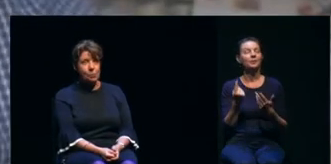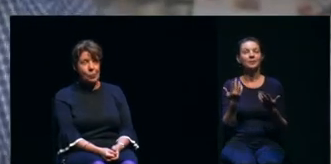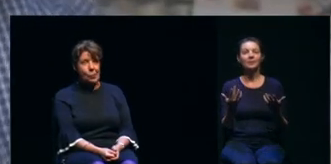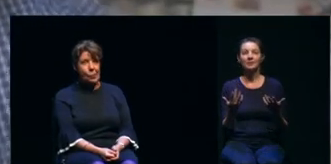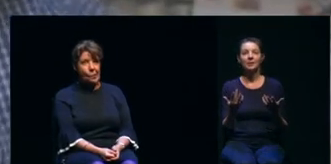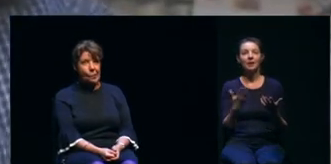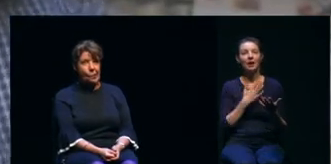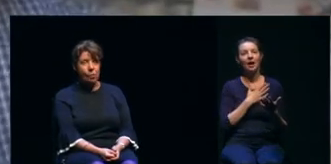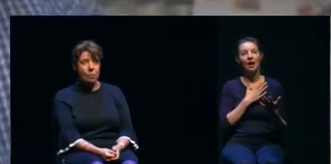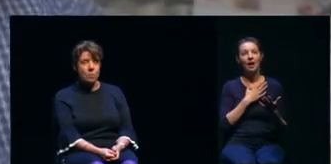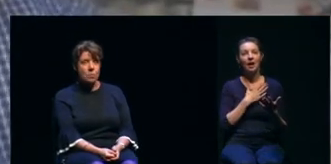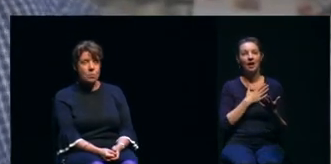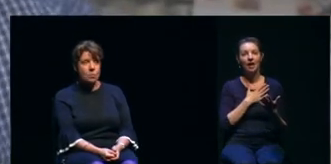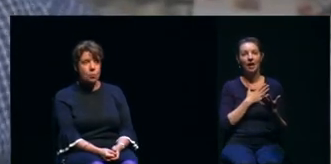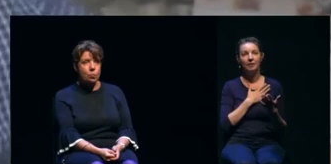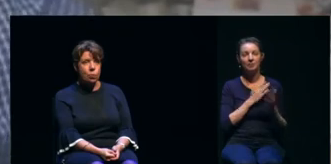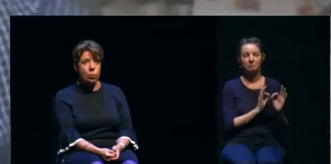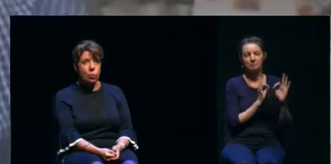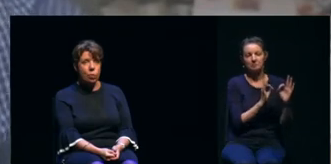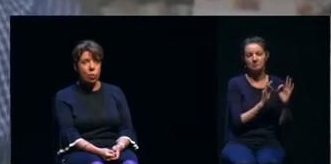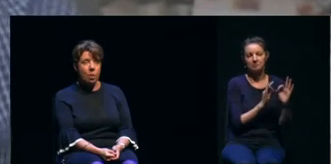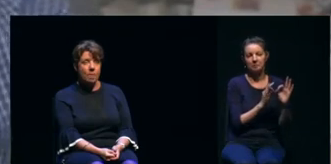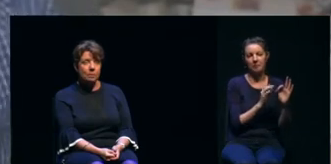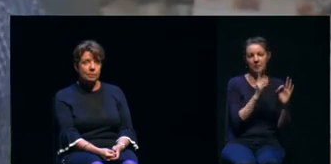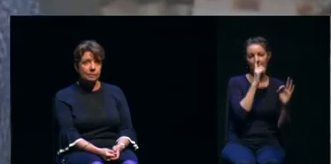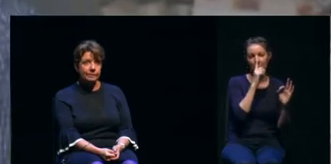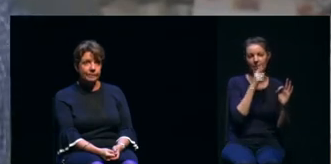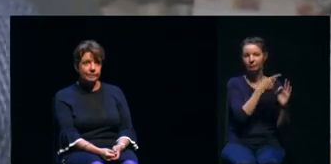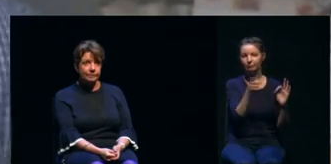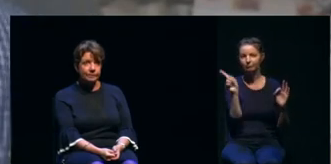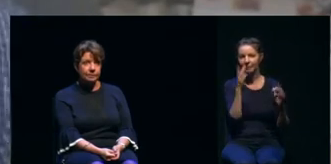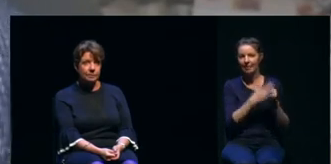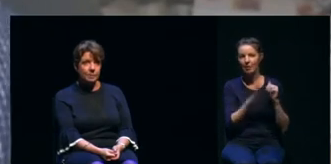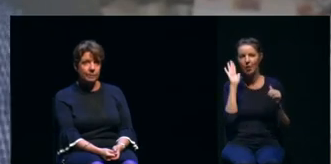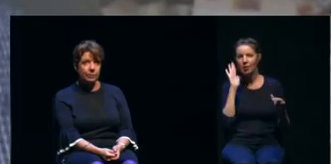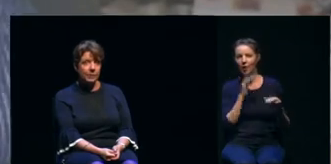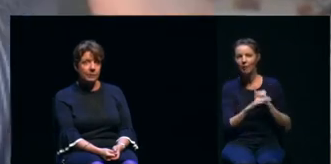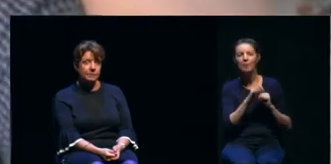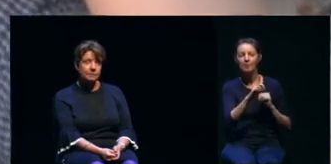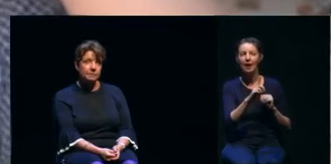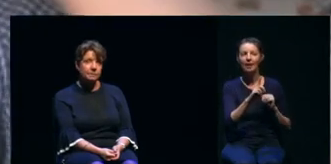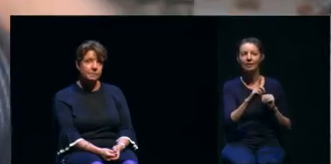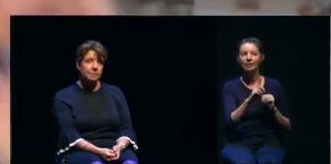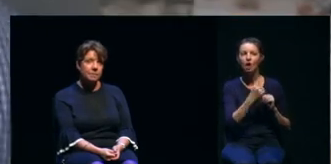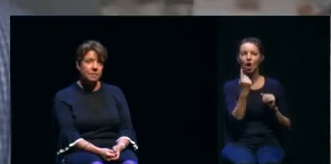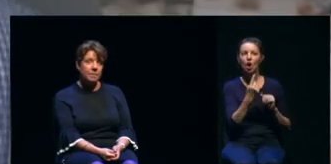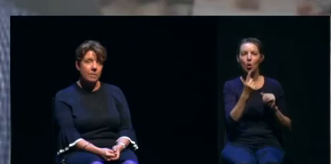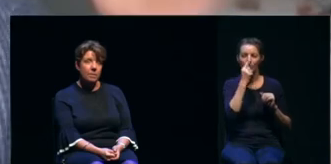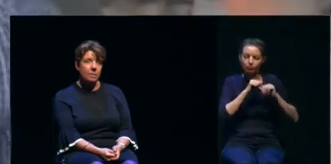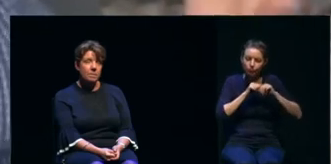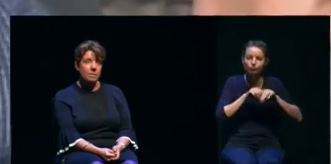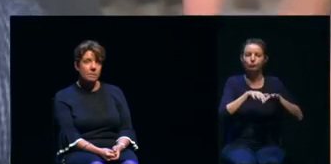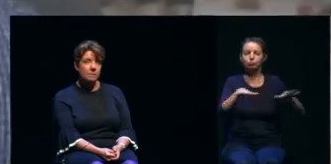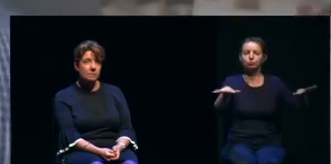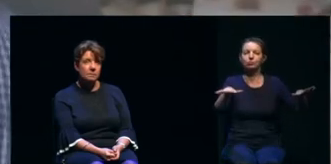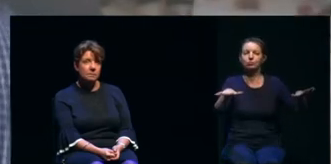I mean, I like my niche feminists. I like the ones that people haven't heard of. But, like, ultimately, it's the ones that get it out to the biggest platforms that are the